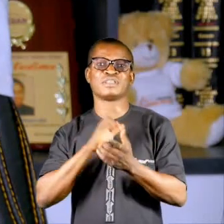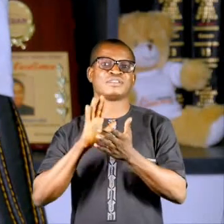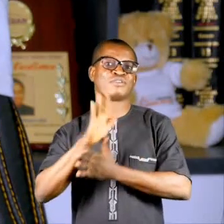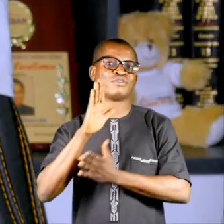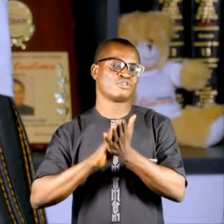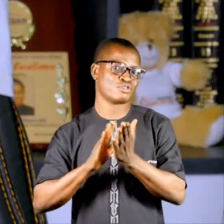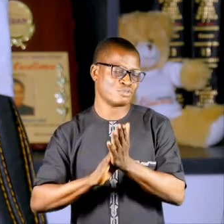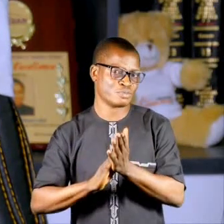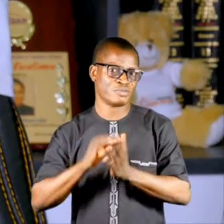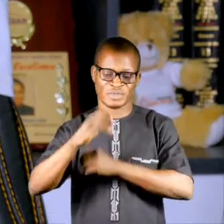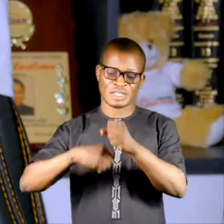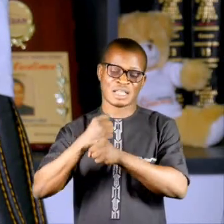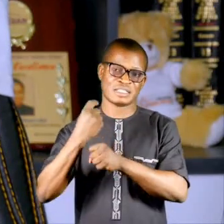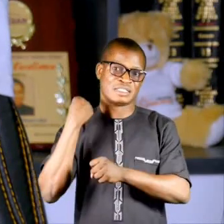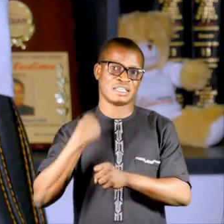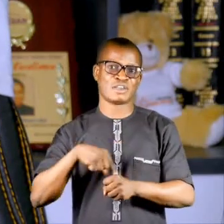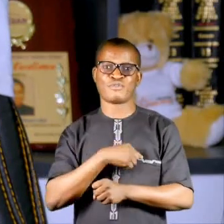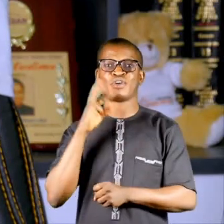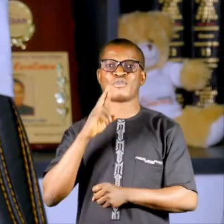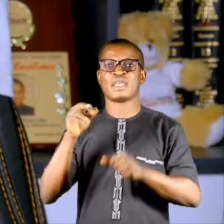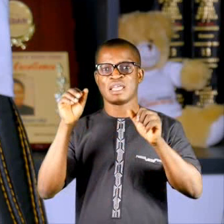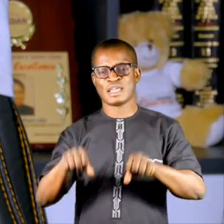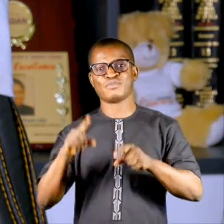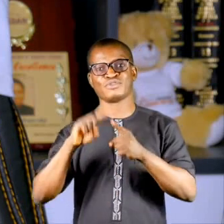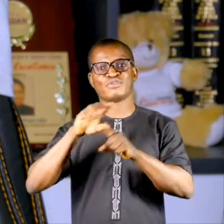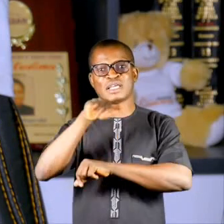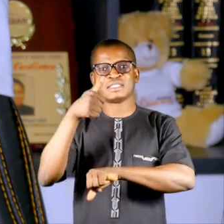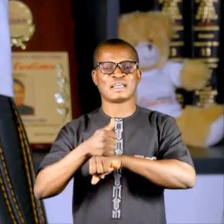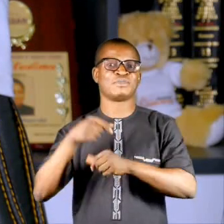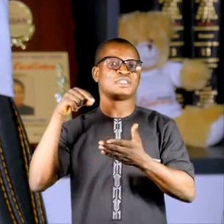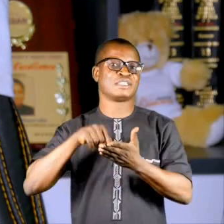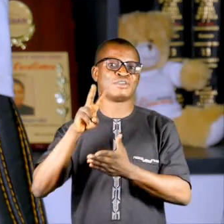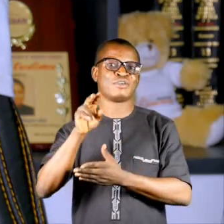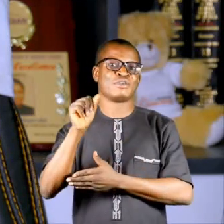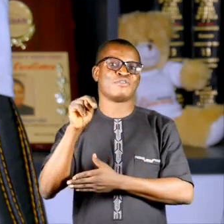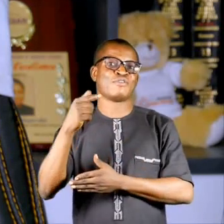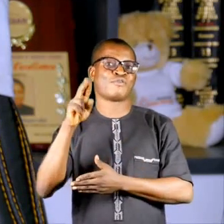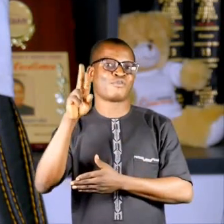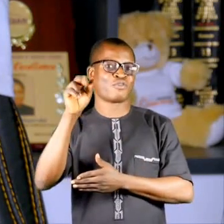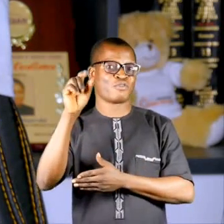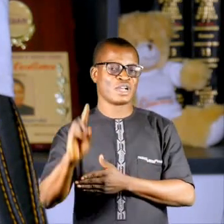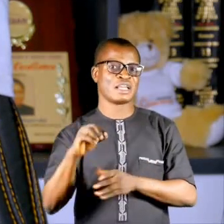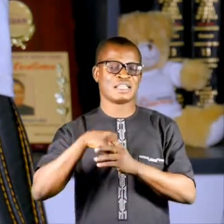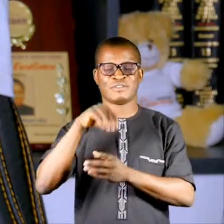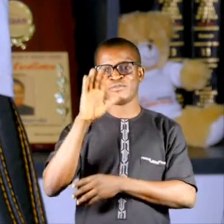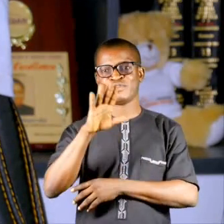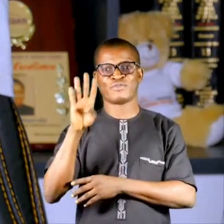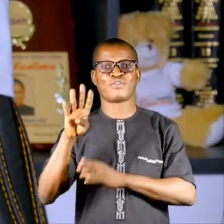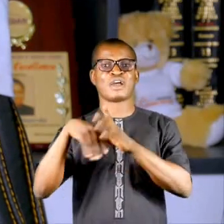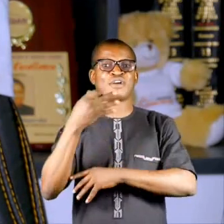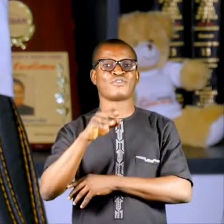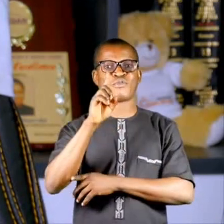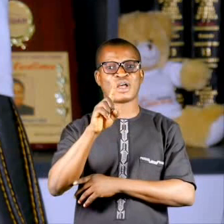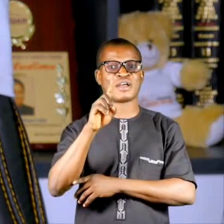secondary schools. Last year, we were able to establish these vanguards in 54 out of